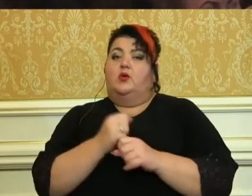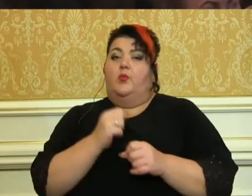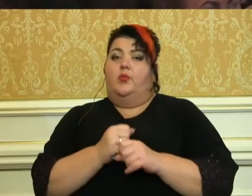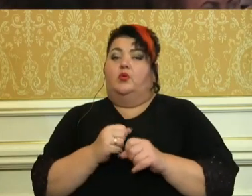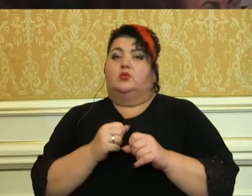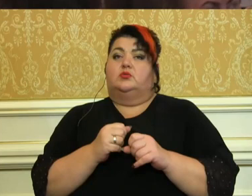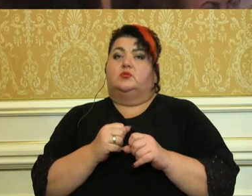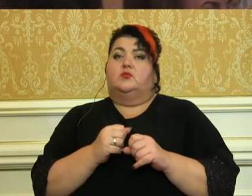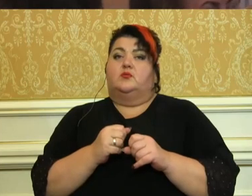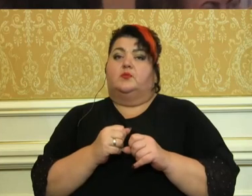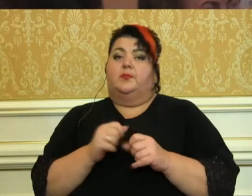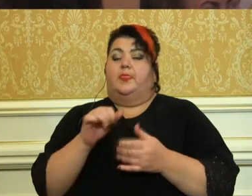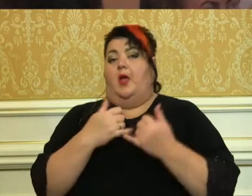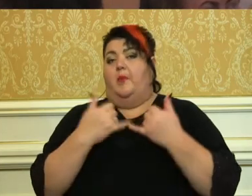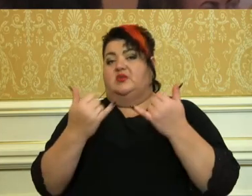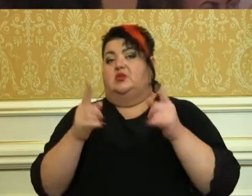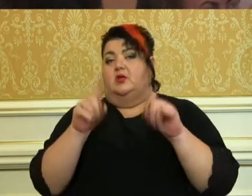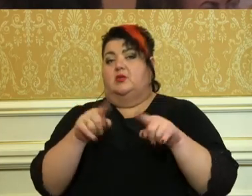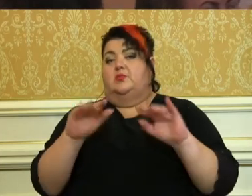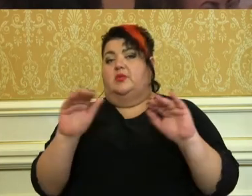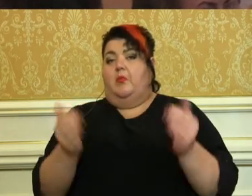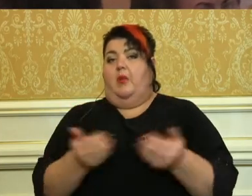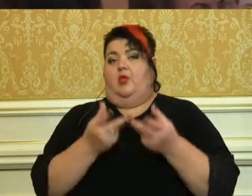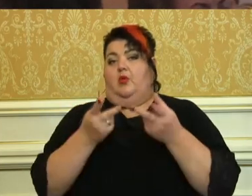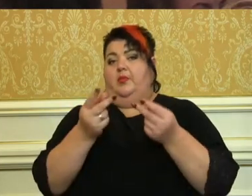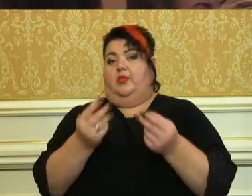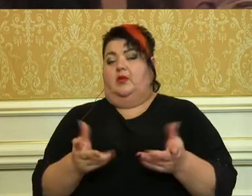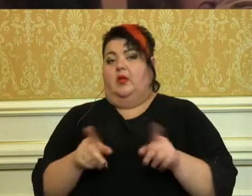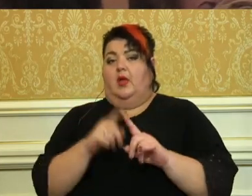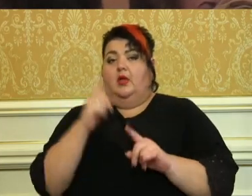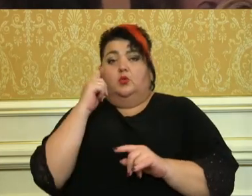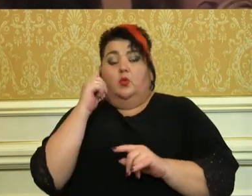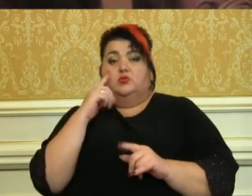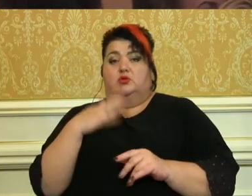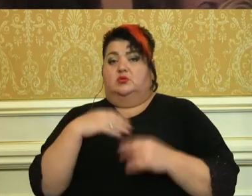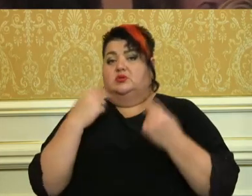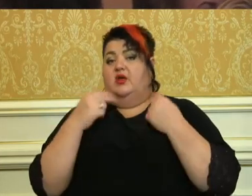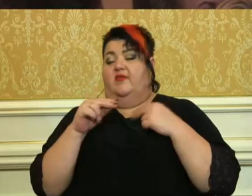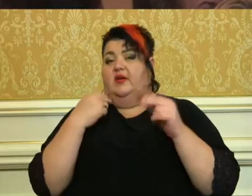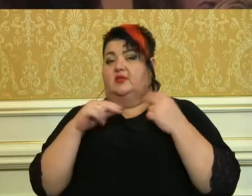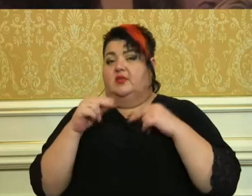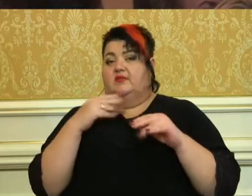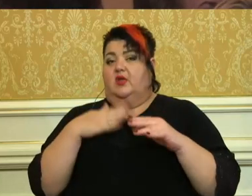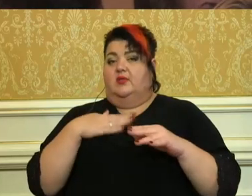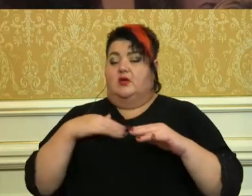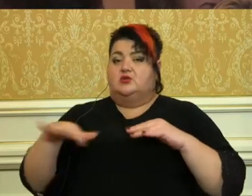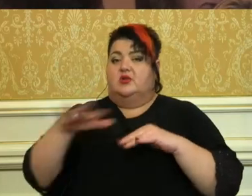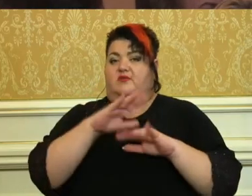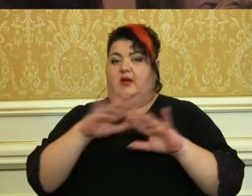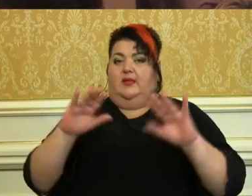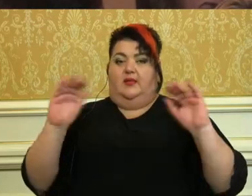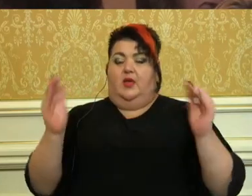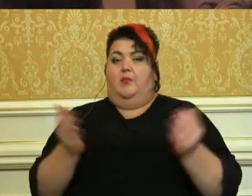sphere. So, well, this is the reason why we have the we are very efficient, but the salary is